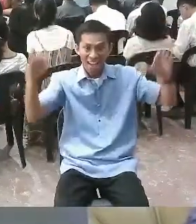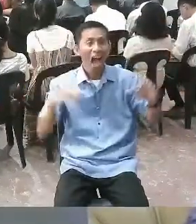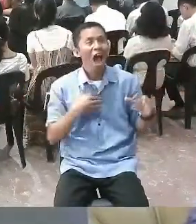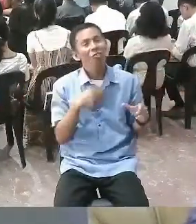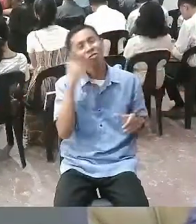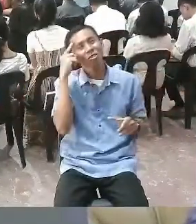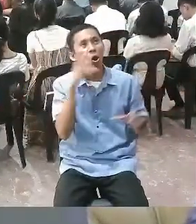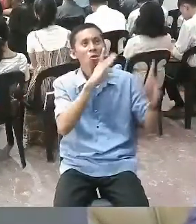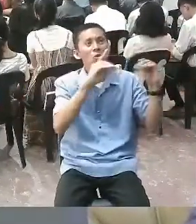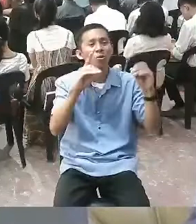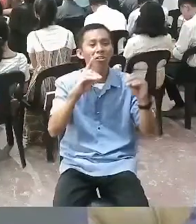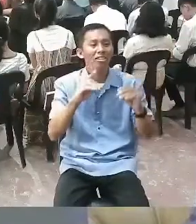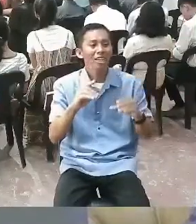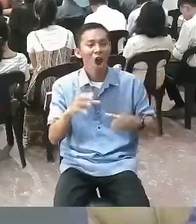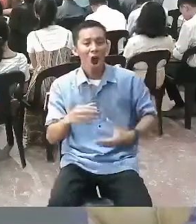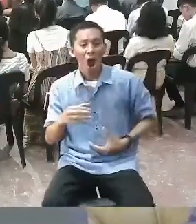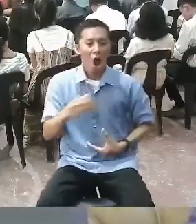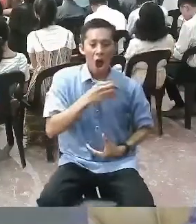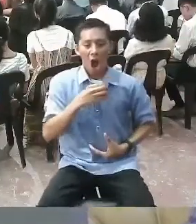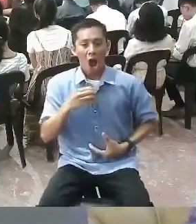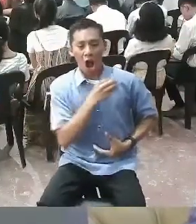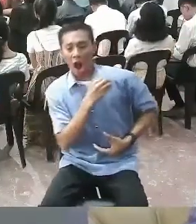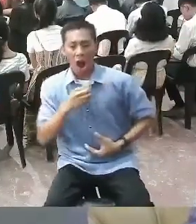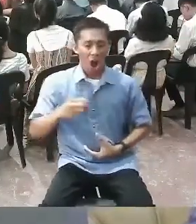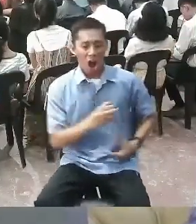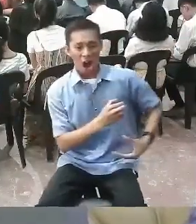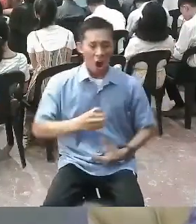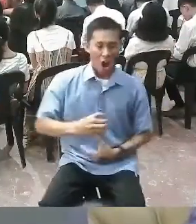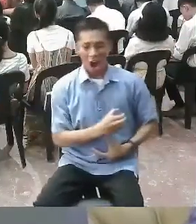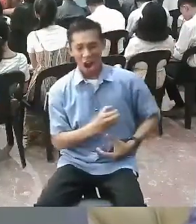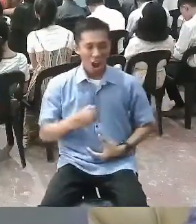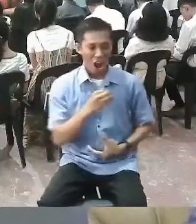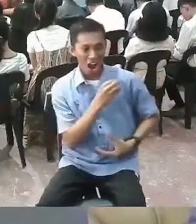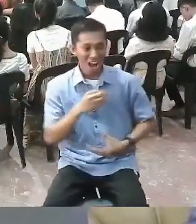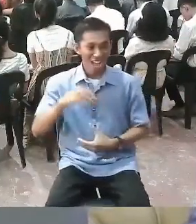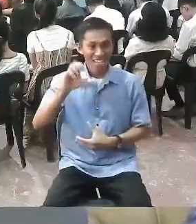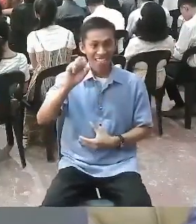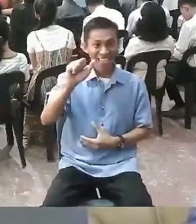The Santa Claus song, you know. Oh, you better watch out.